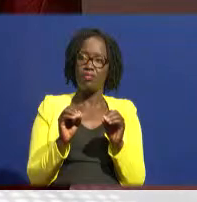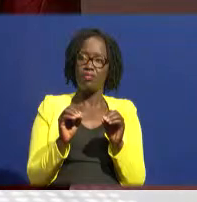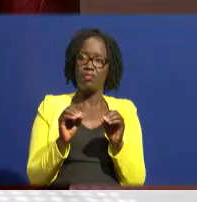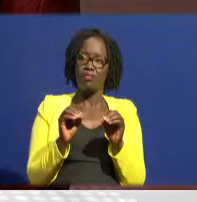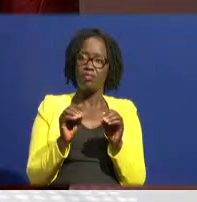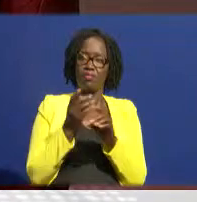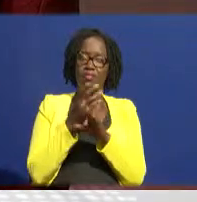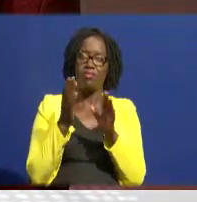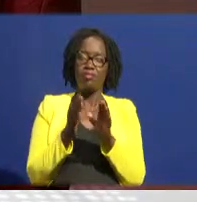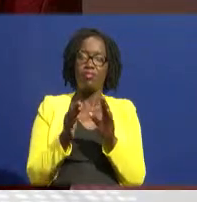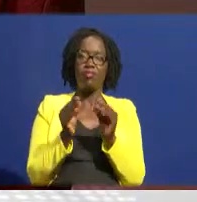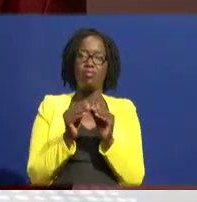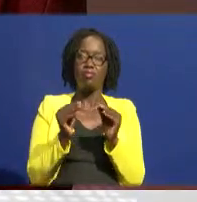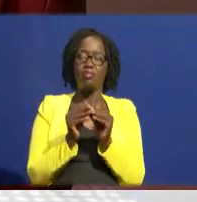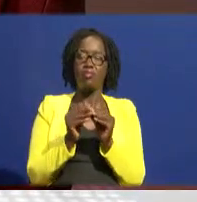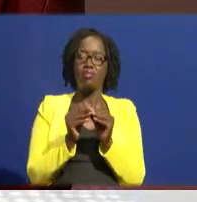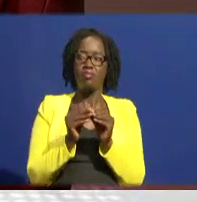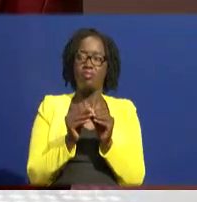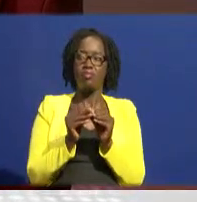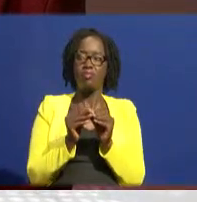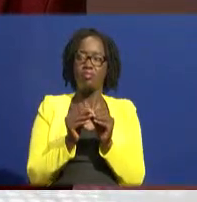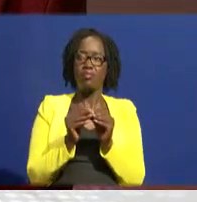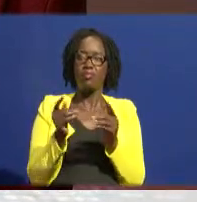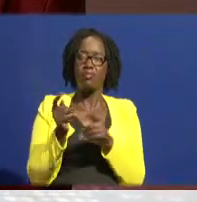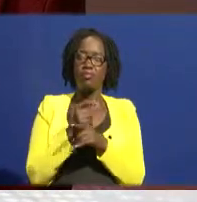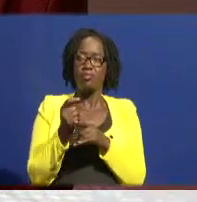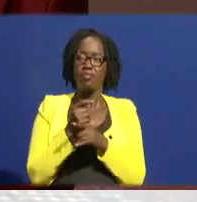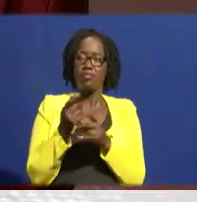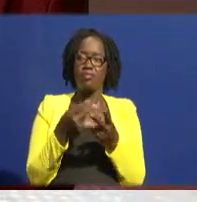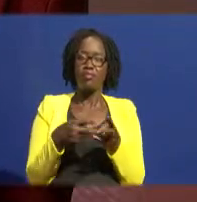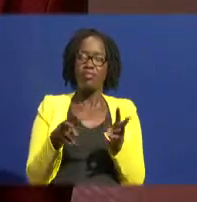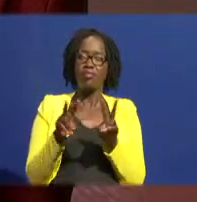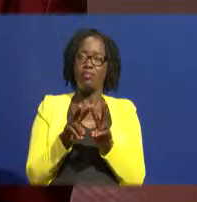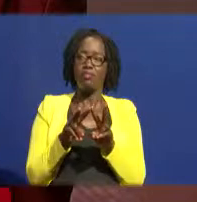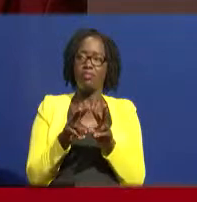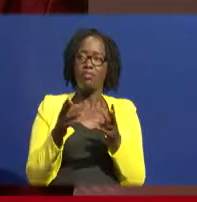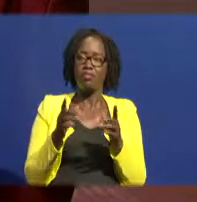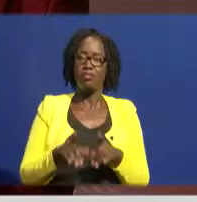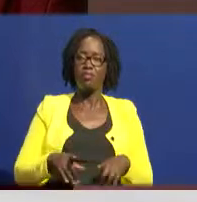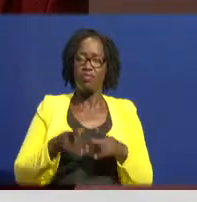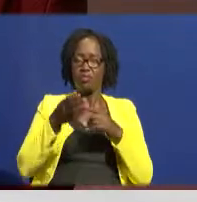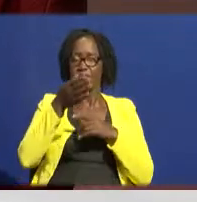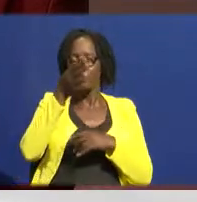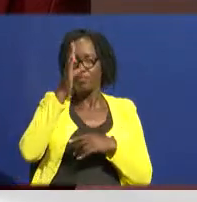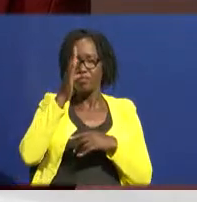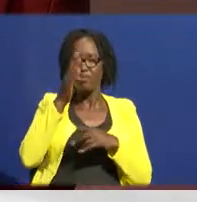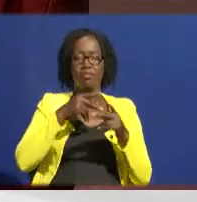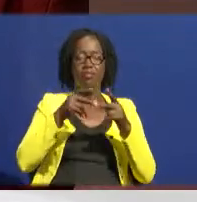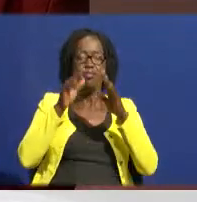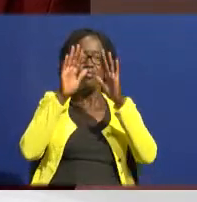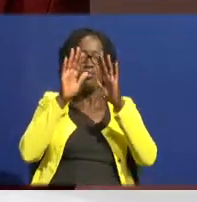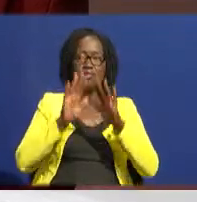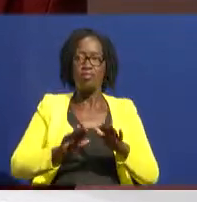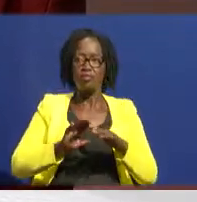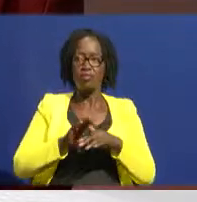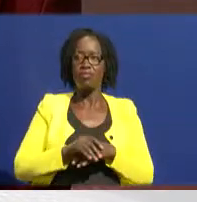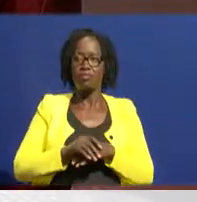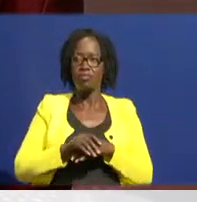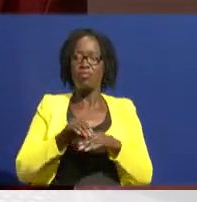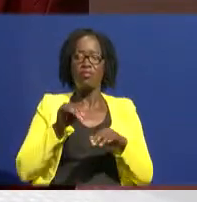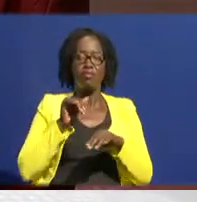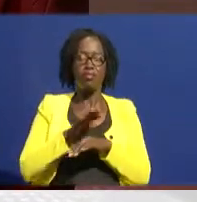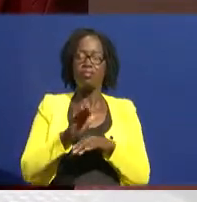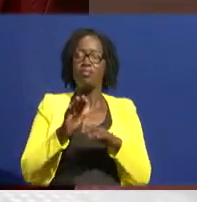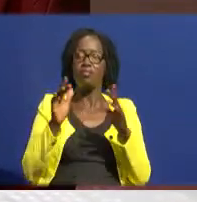such Christian meetings, meetings where they're trained on values and virtues, how to live for God. They're very important. That's why we ask them, send them